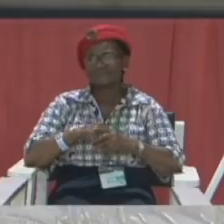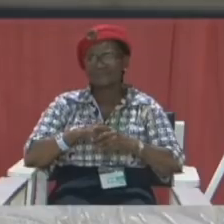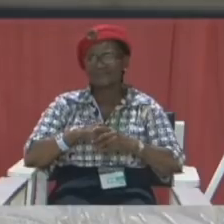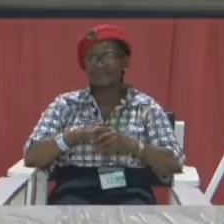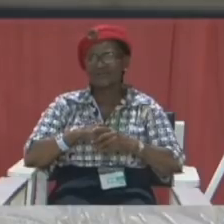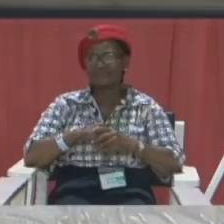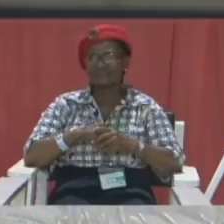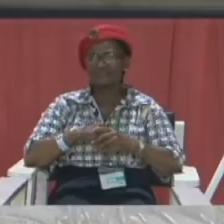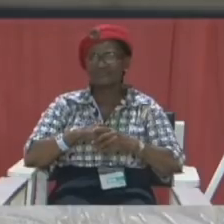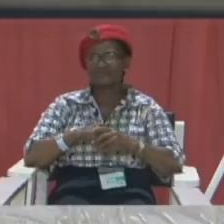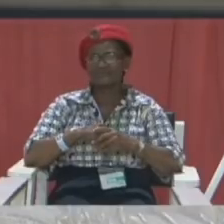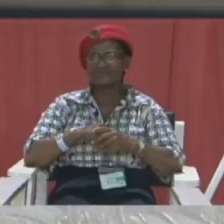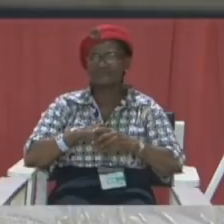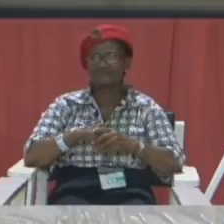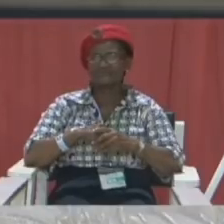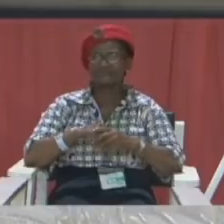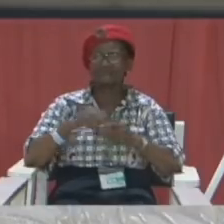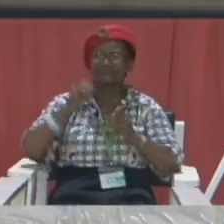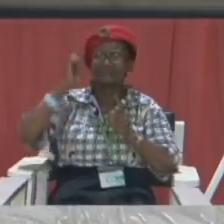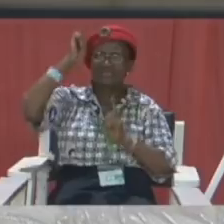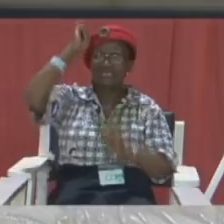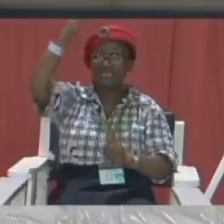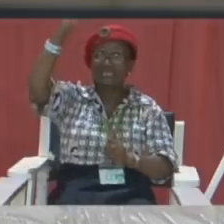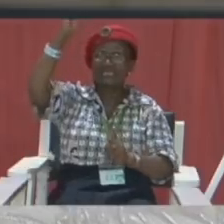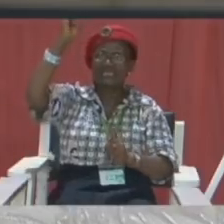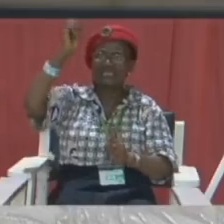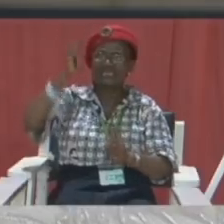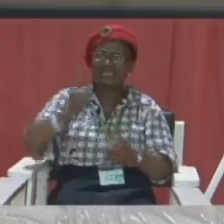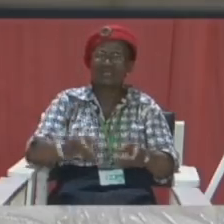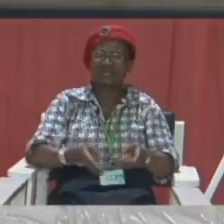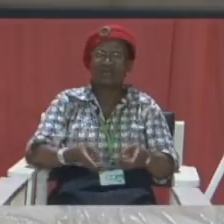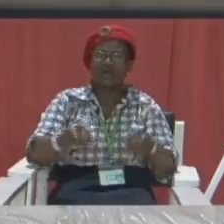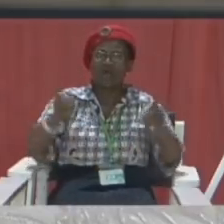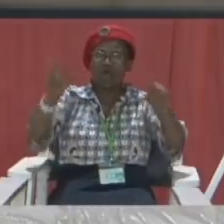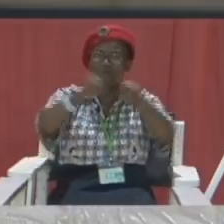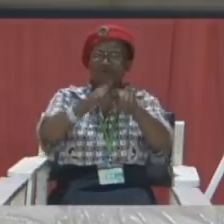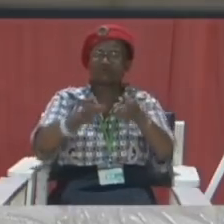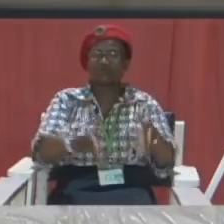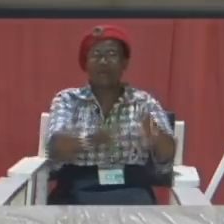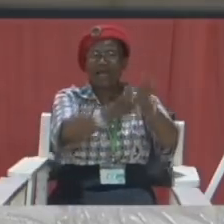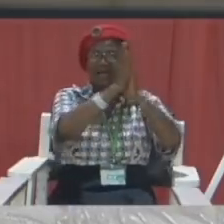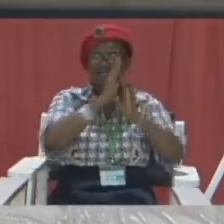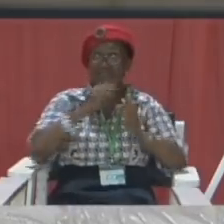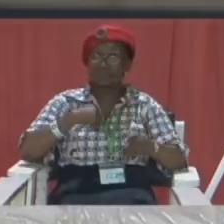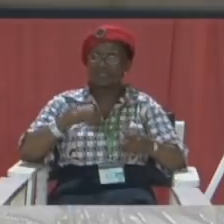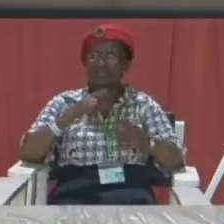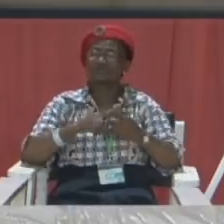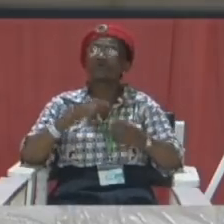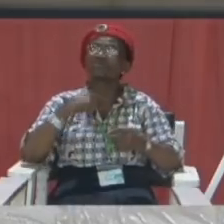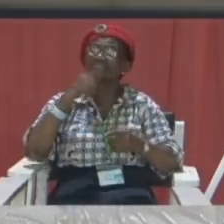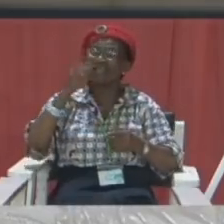He also asked me to tell someone this. O tun ni so fun eyan kan